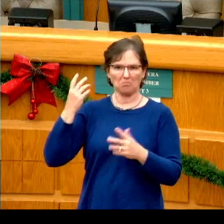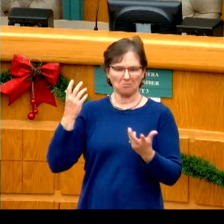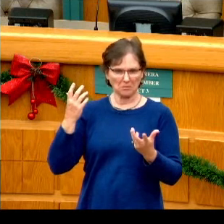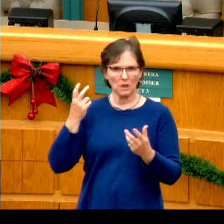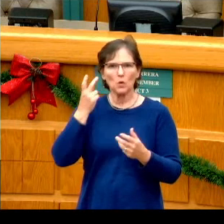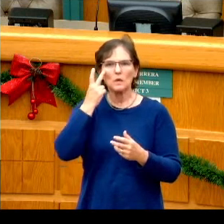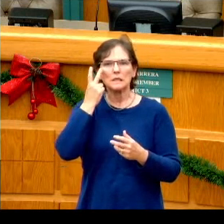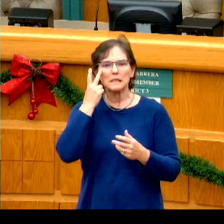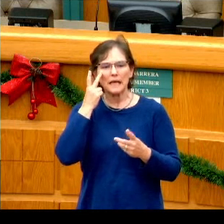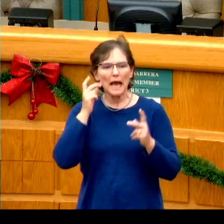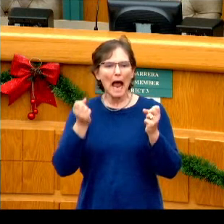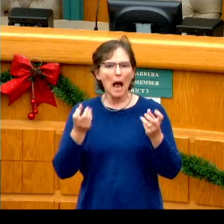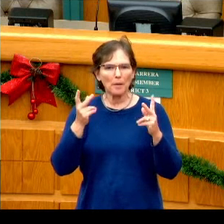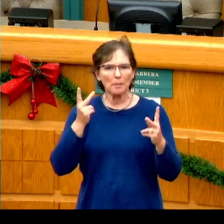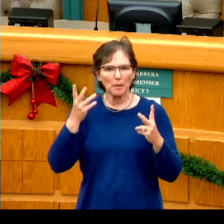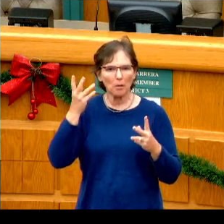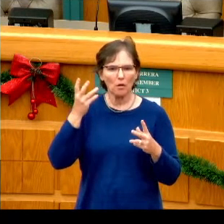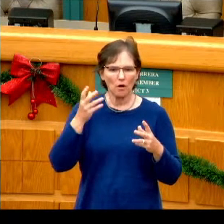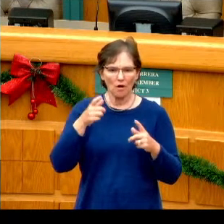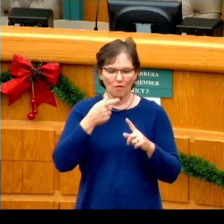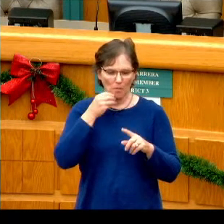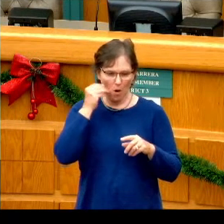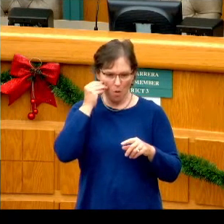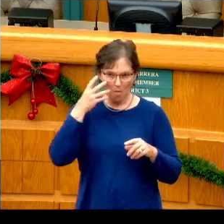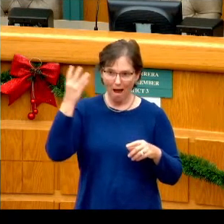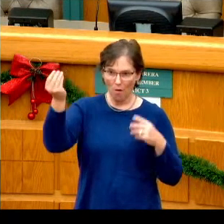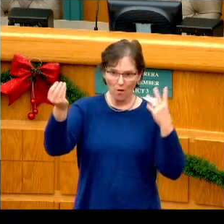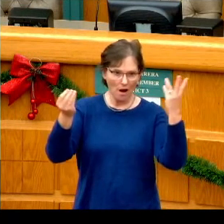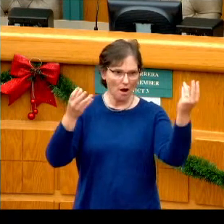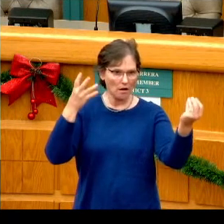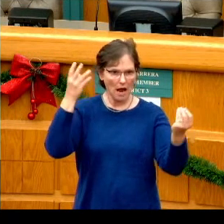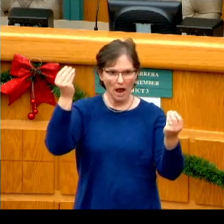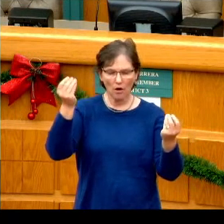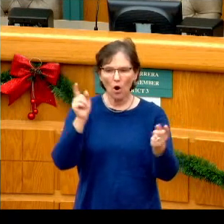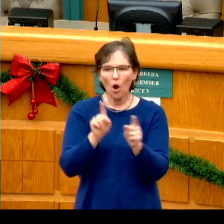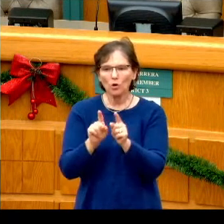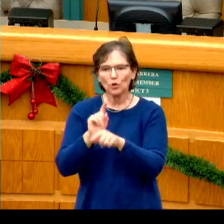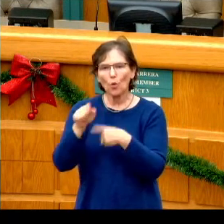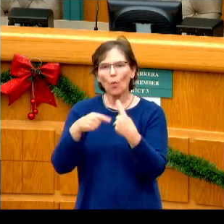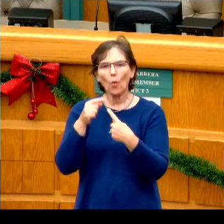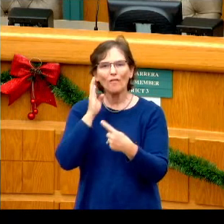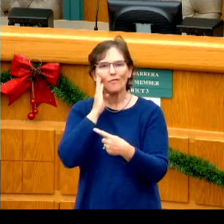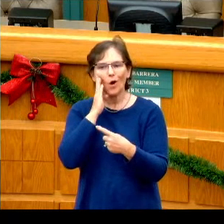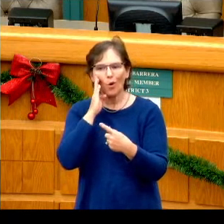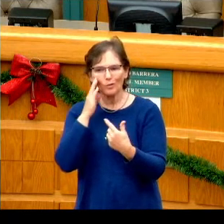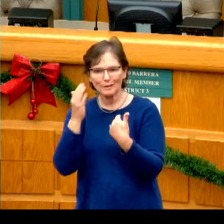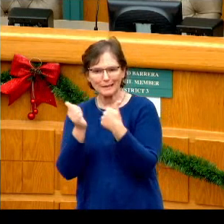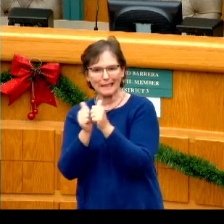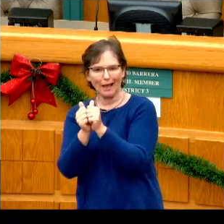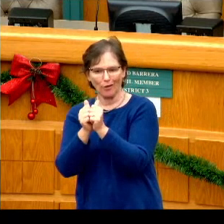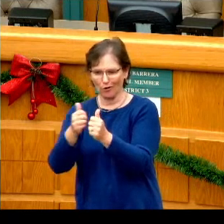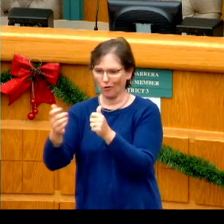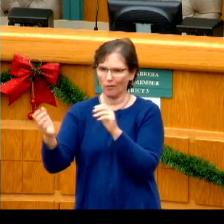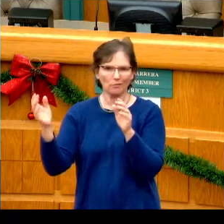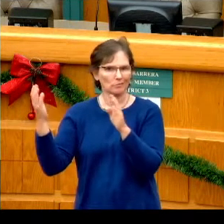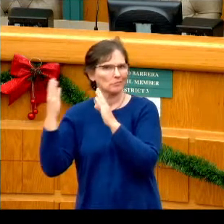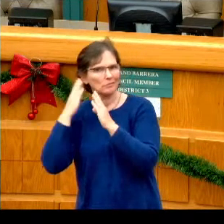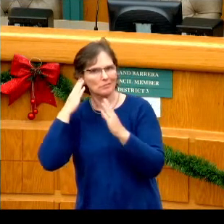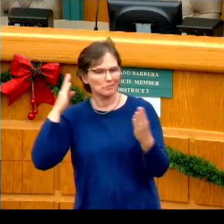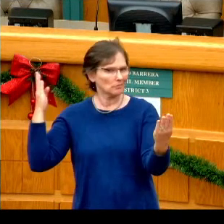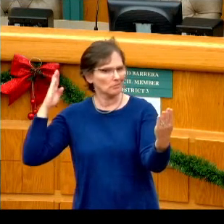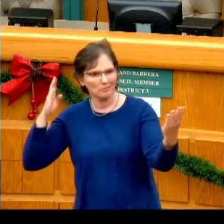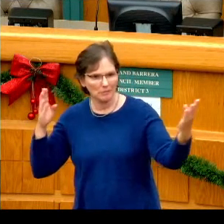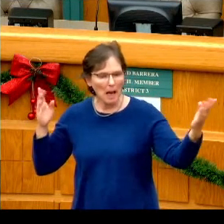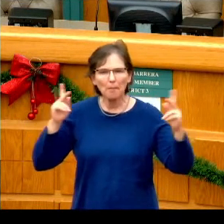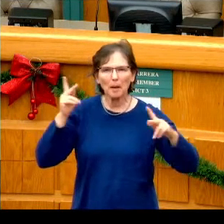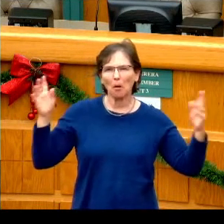people leaving home, encounters between different cell phones. And one thing that's very clear in the data is that there was a big spike on Black Friday.